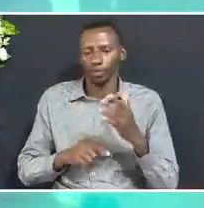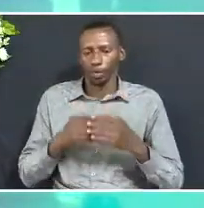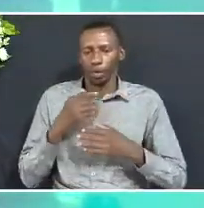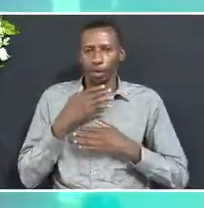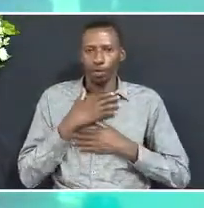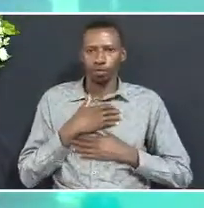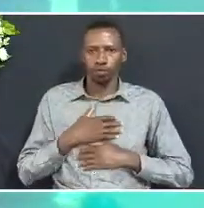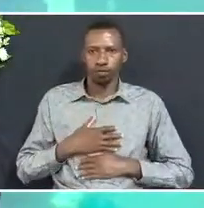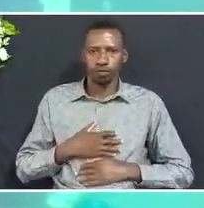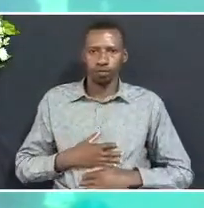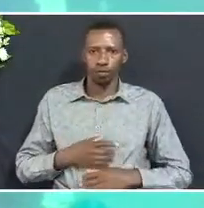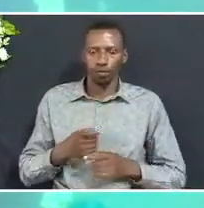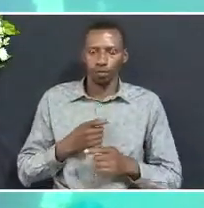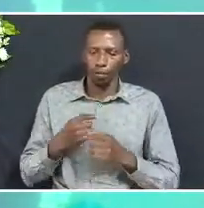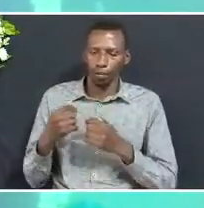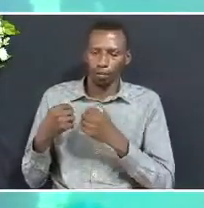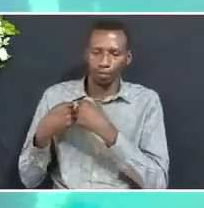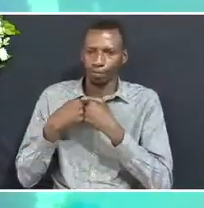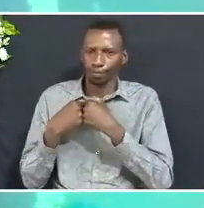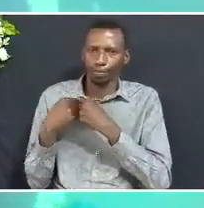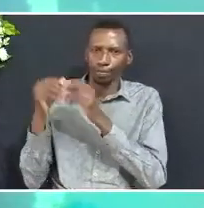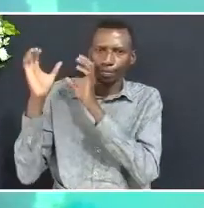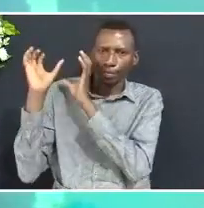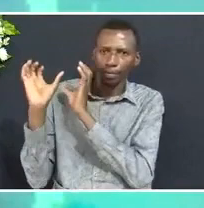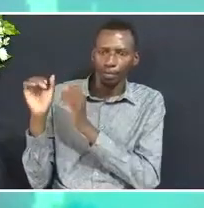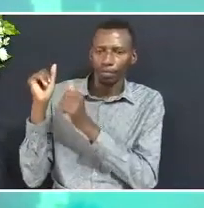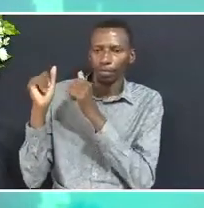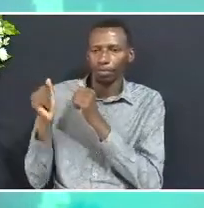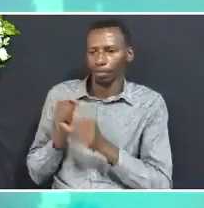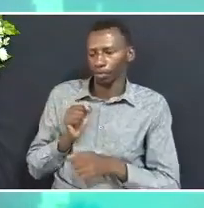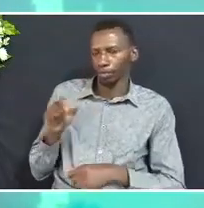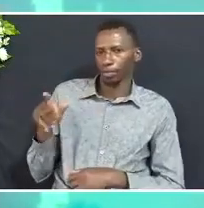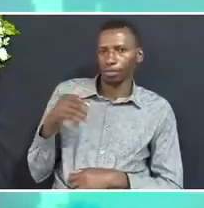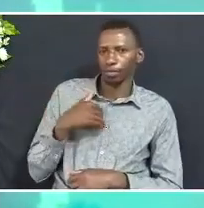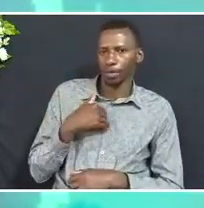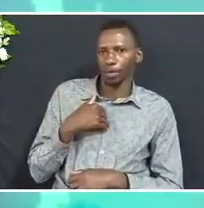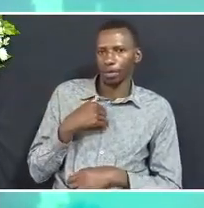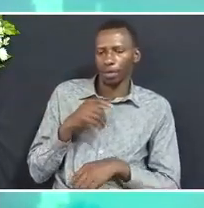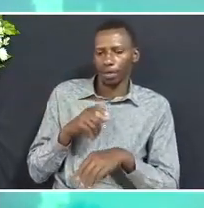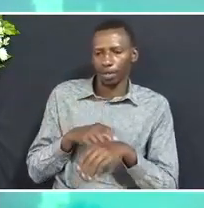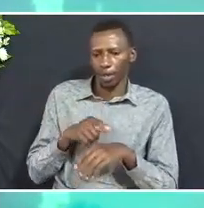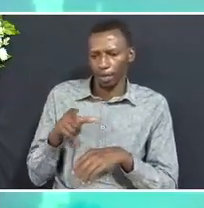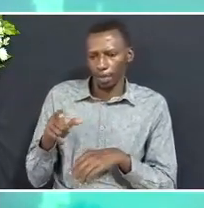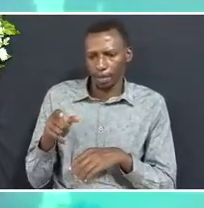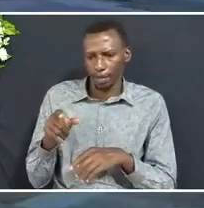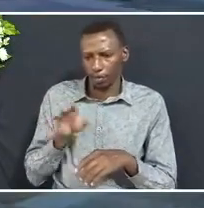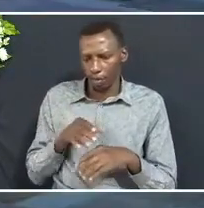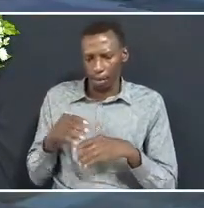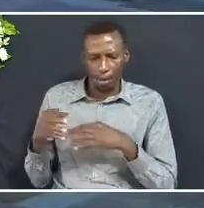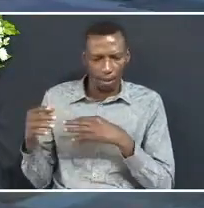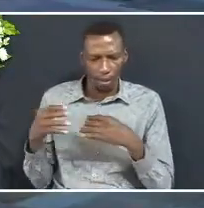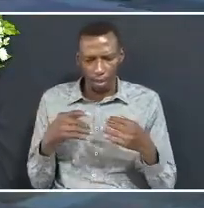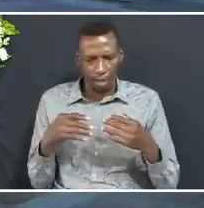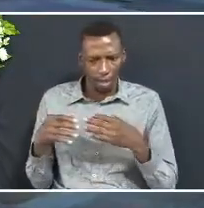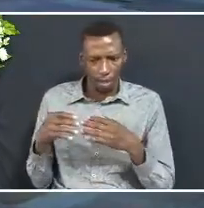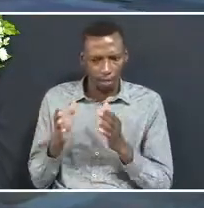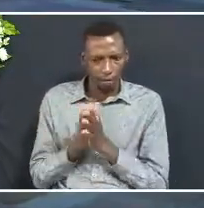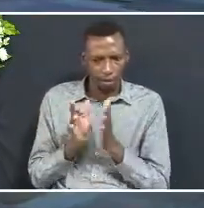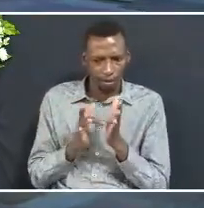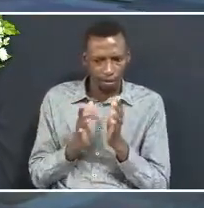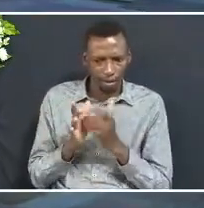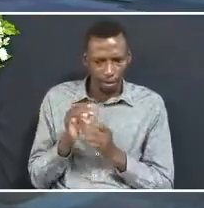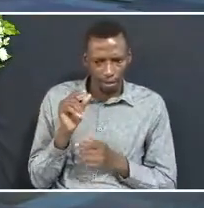her challenges that she had. And when this woman argued with Jesus for a little while, then the woman said to